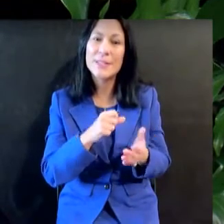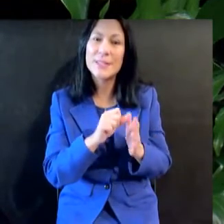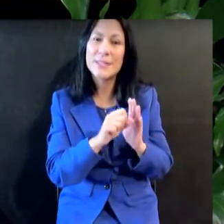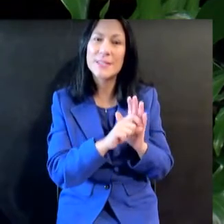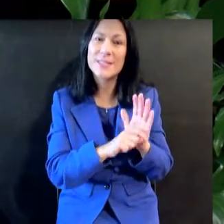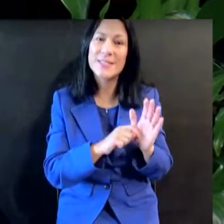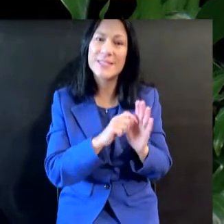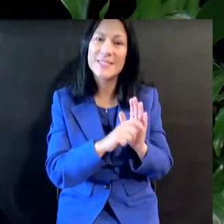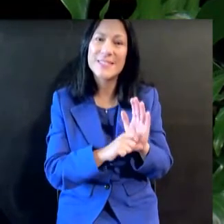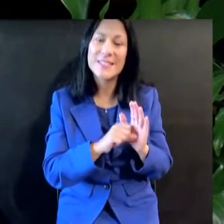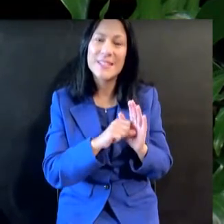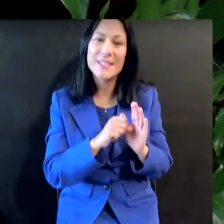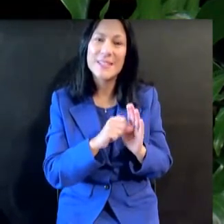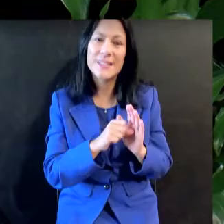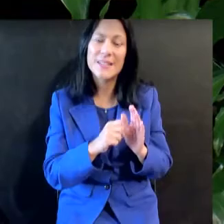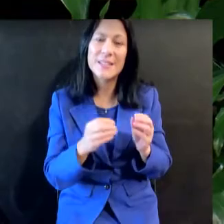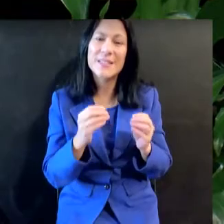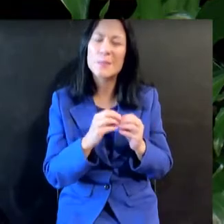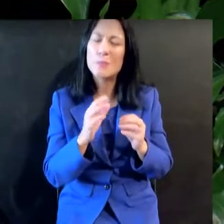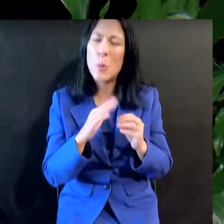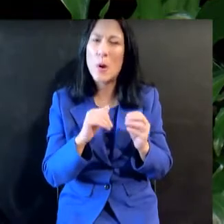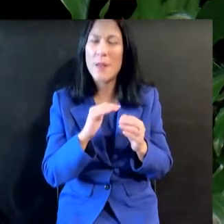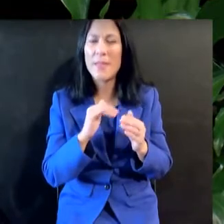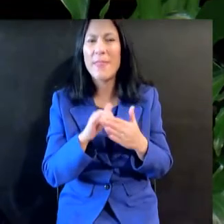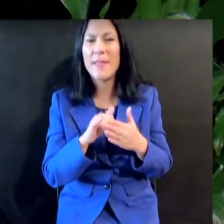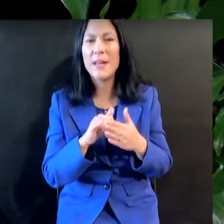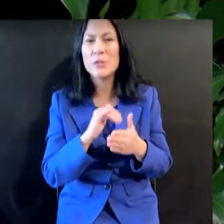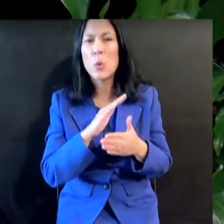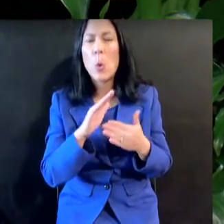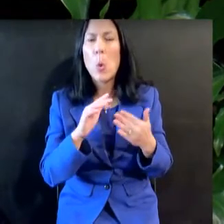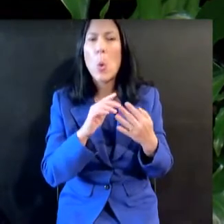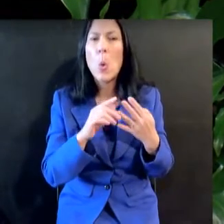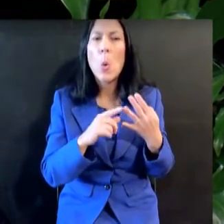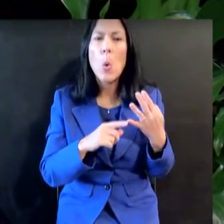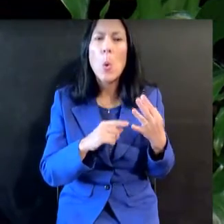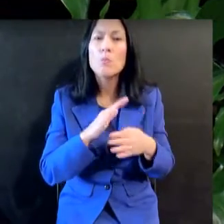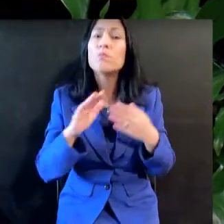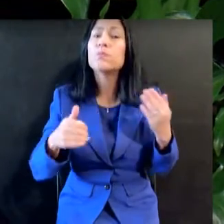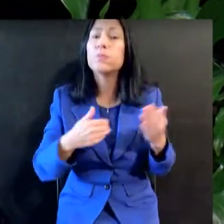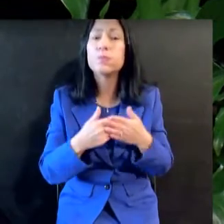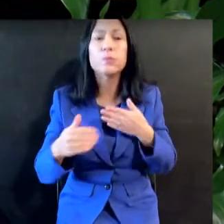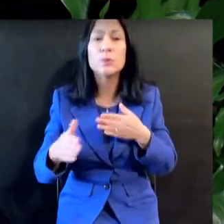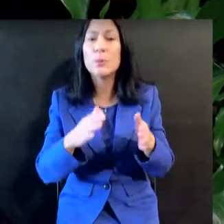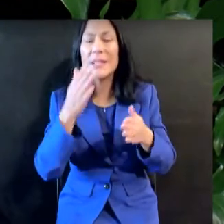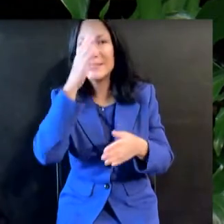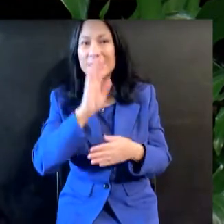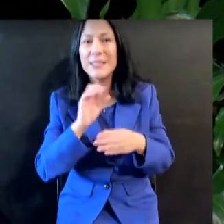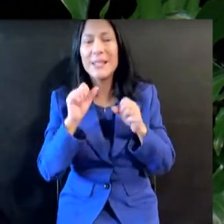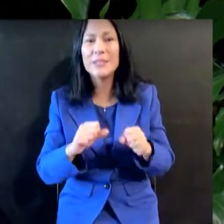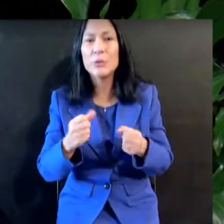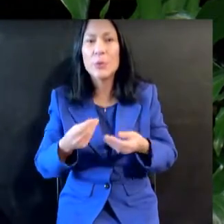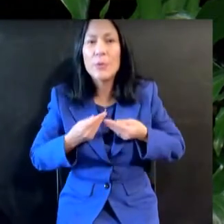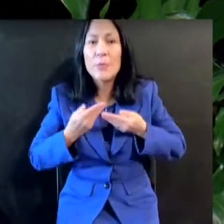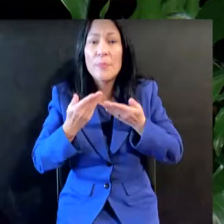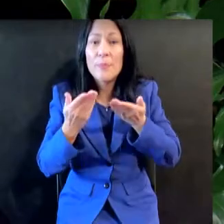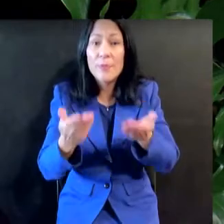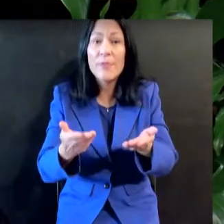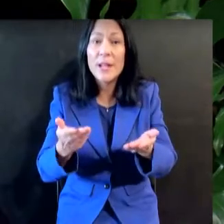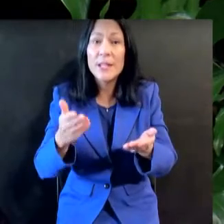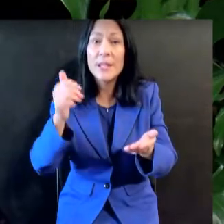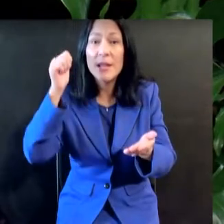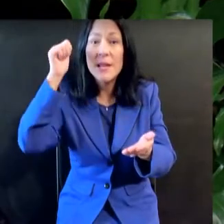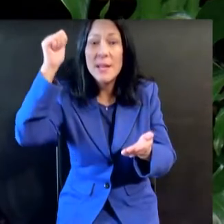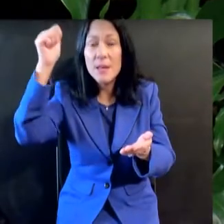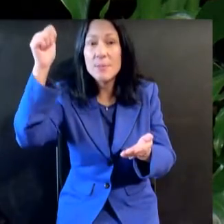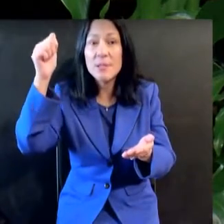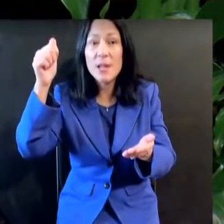more about that. It's all of the ways that God could have done it. Think about this. All of the ways God could have provided his greatest